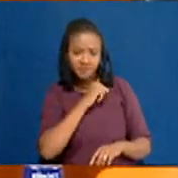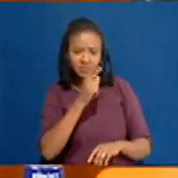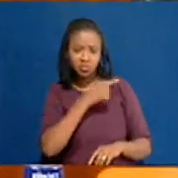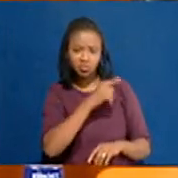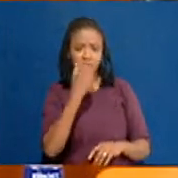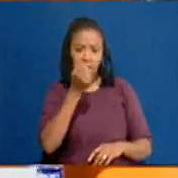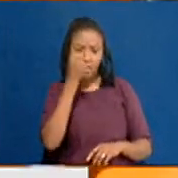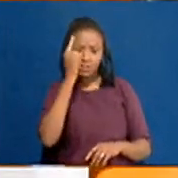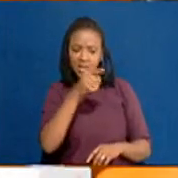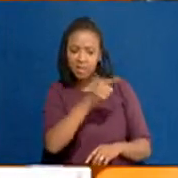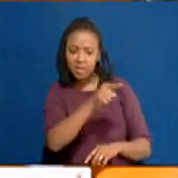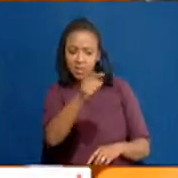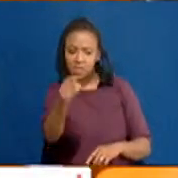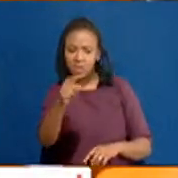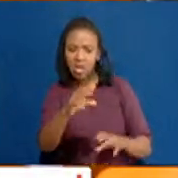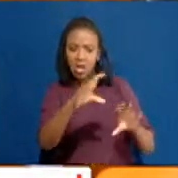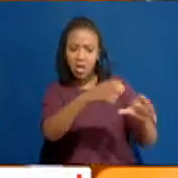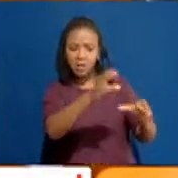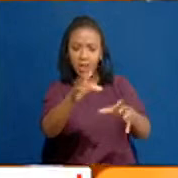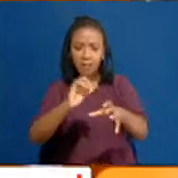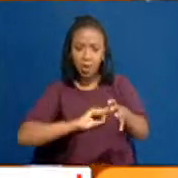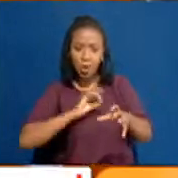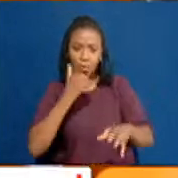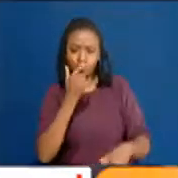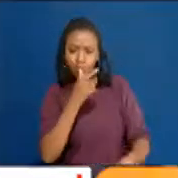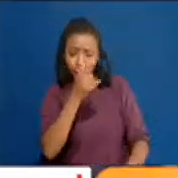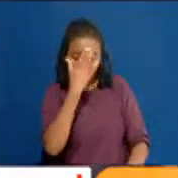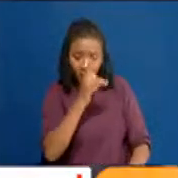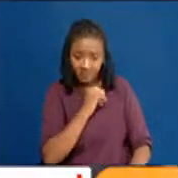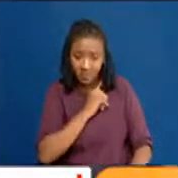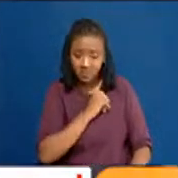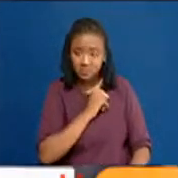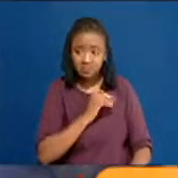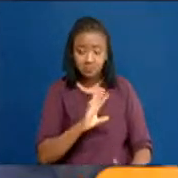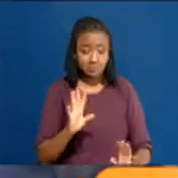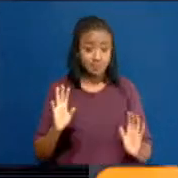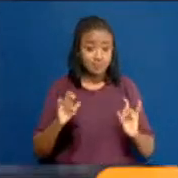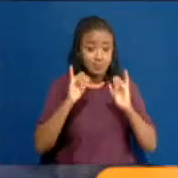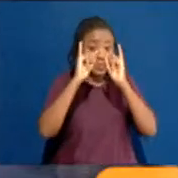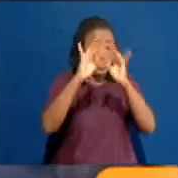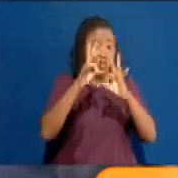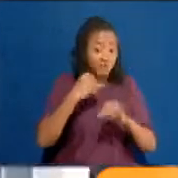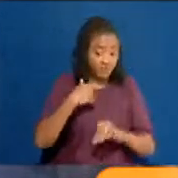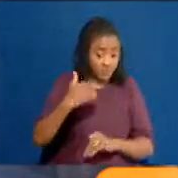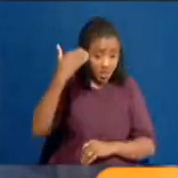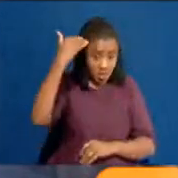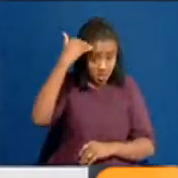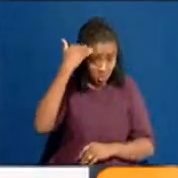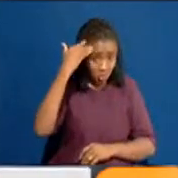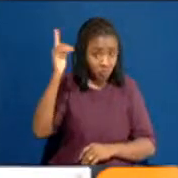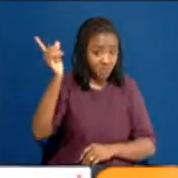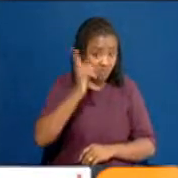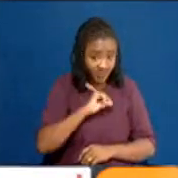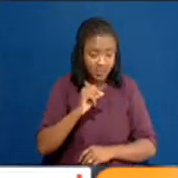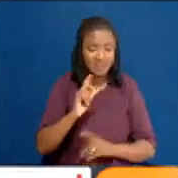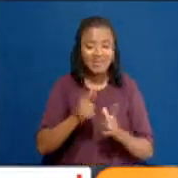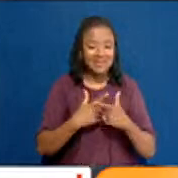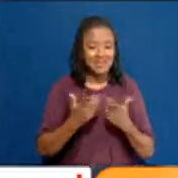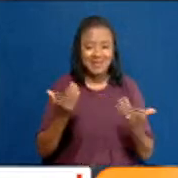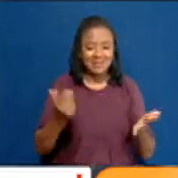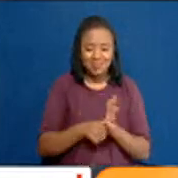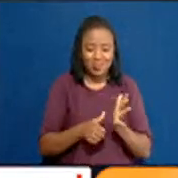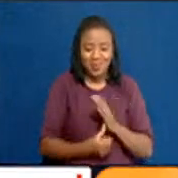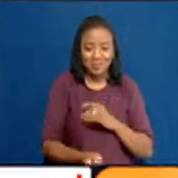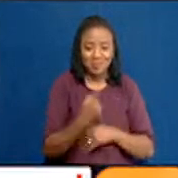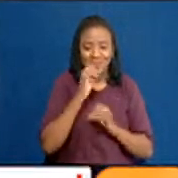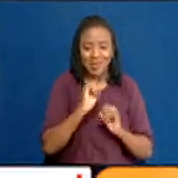fully unearth ownership of some of those companies that you are talking about that particular time? And they've always been involved. I'm sure we'll not be where